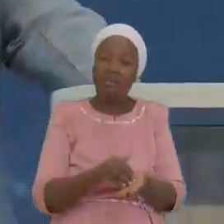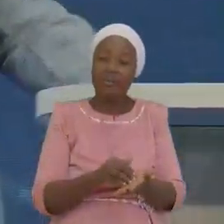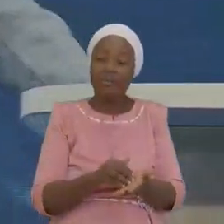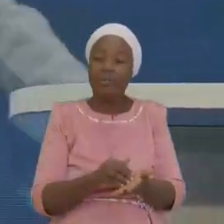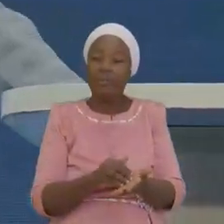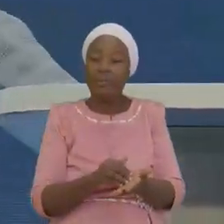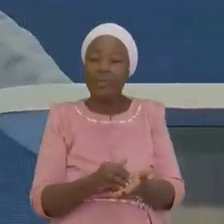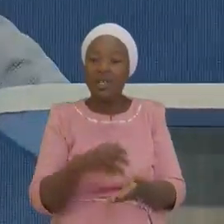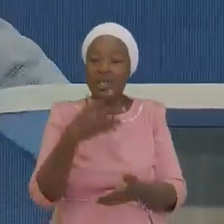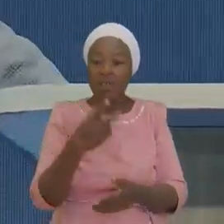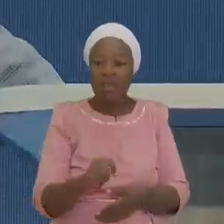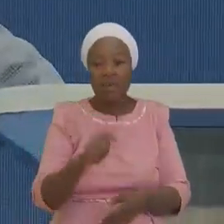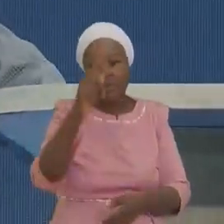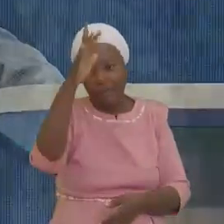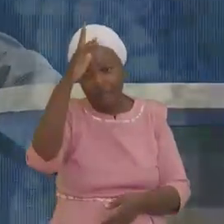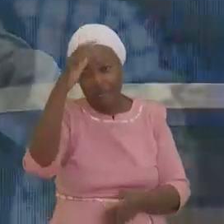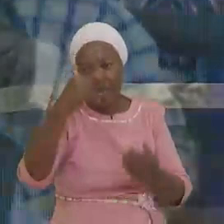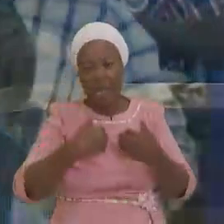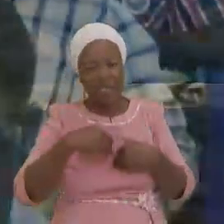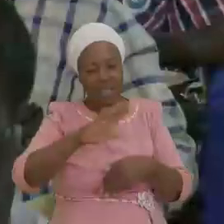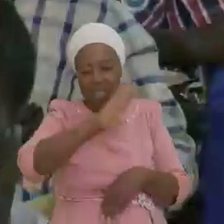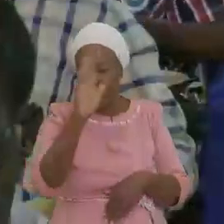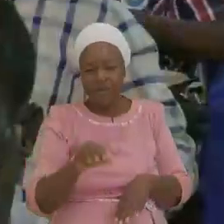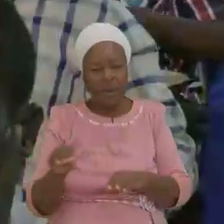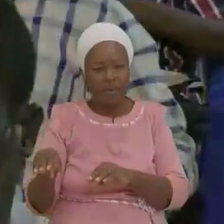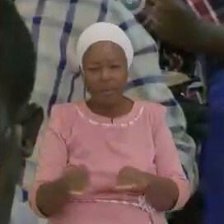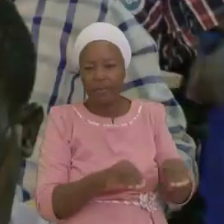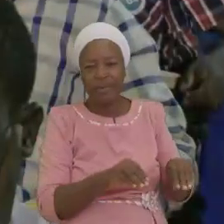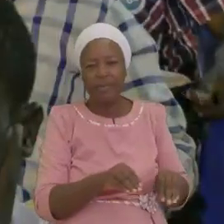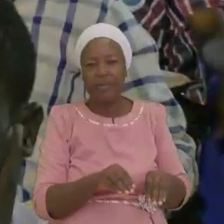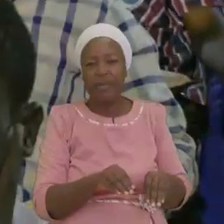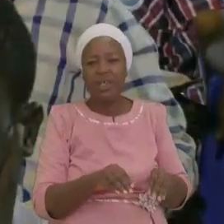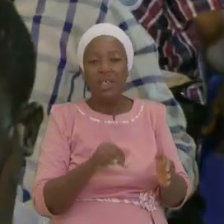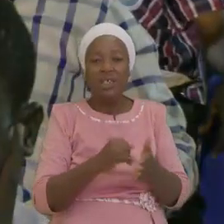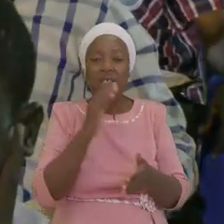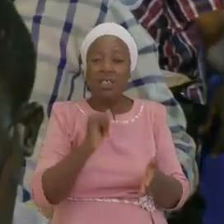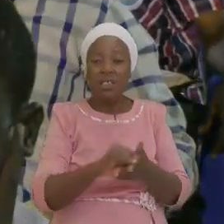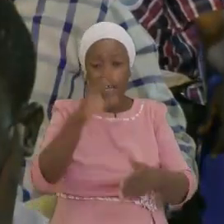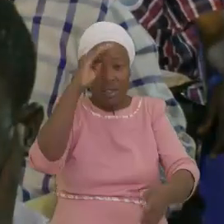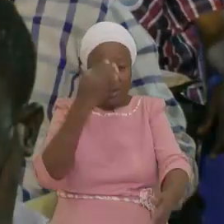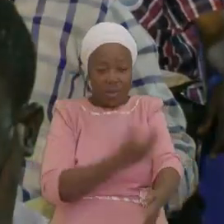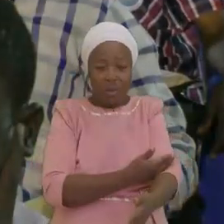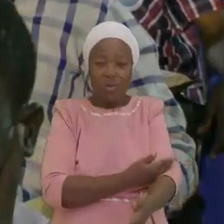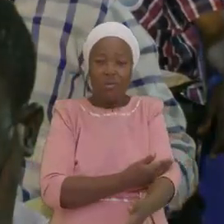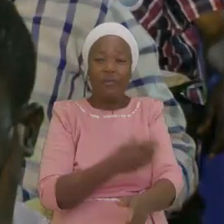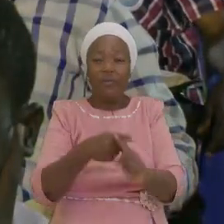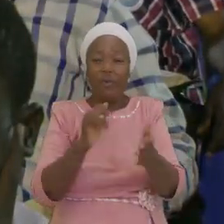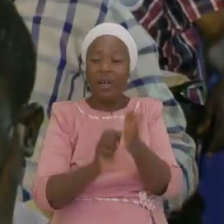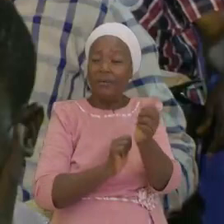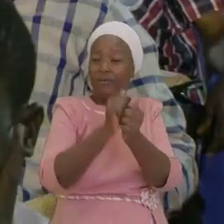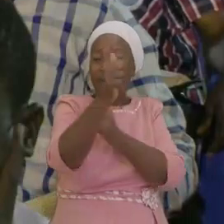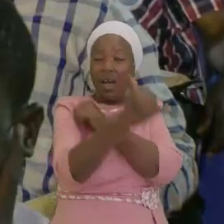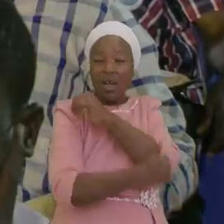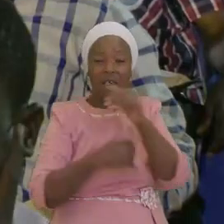the father has never moved. It's the prodigal son from the far country that will